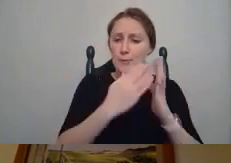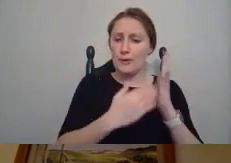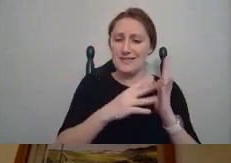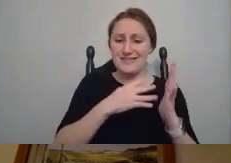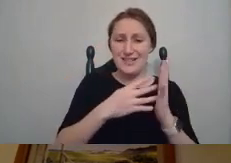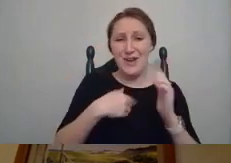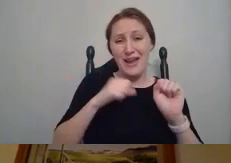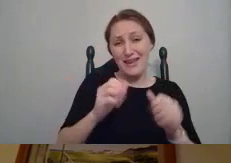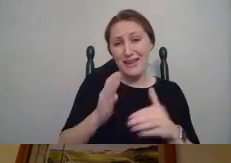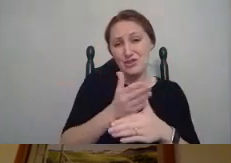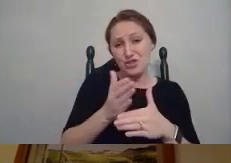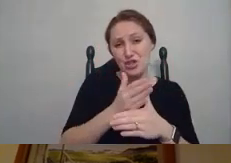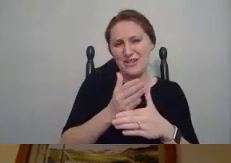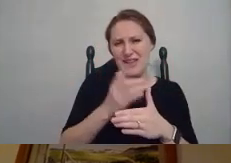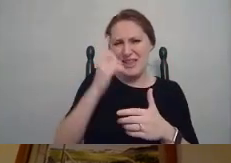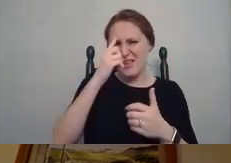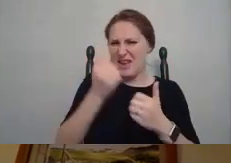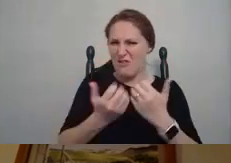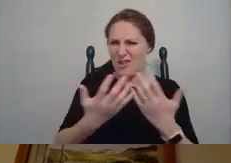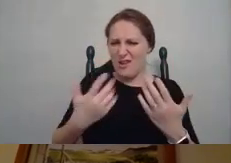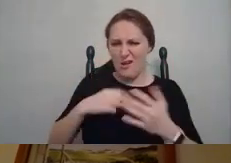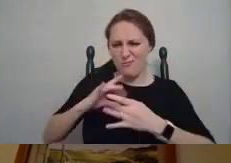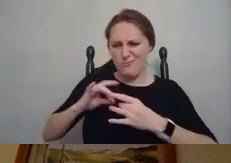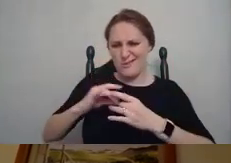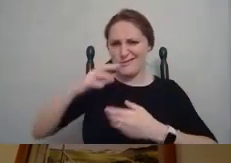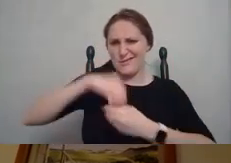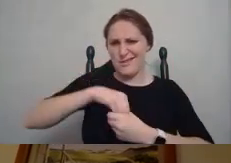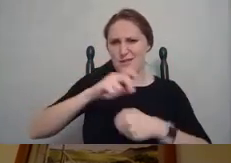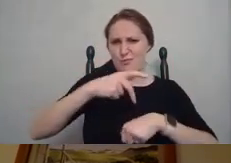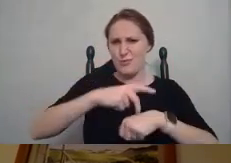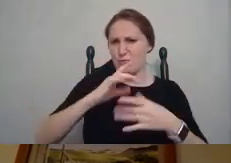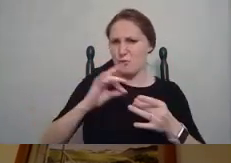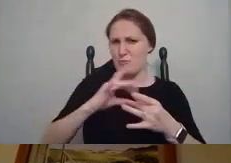said tonight isn't in our principal's message. Maybe I elaborate a little bit.